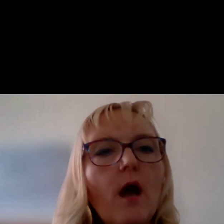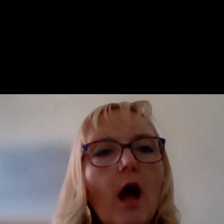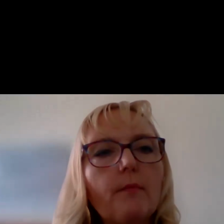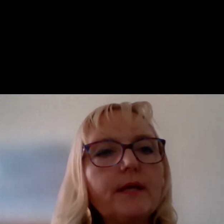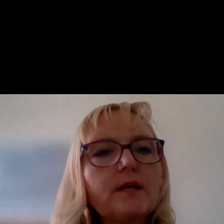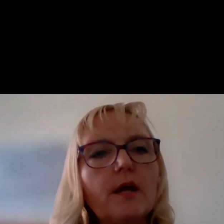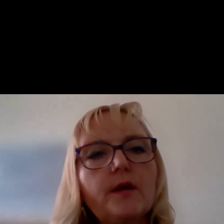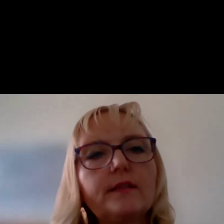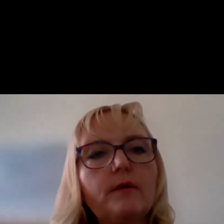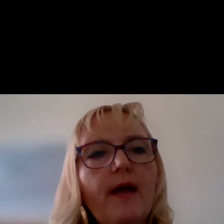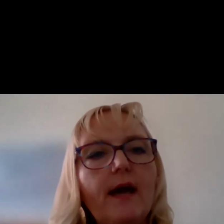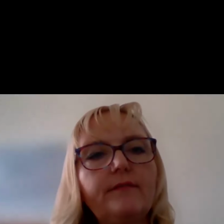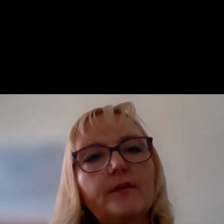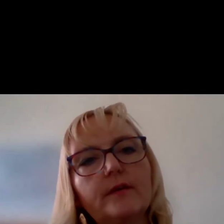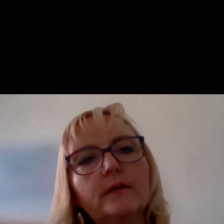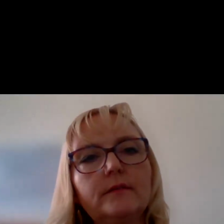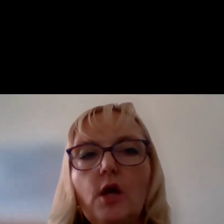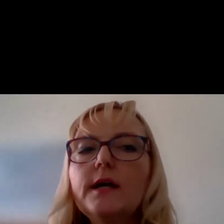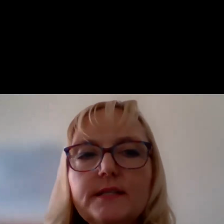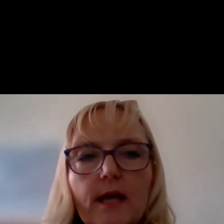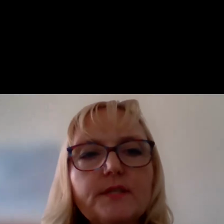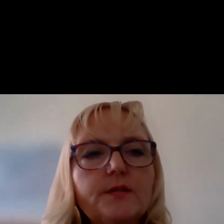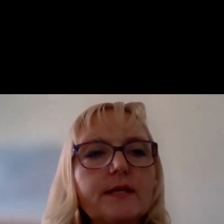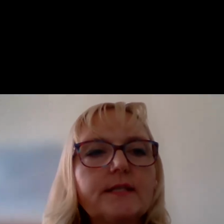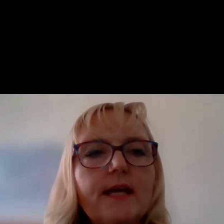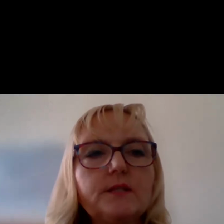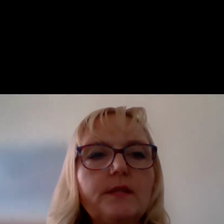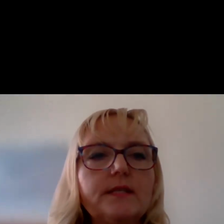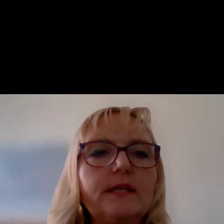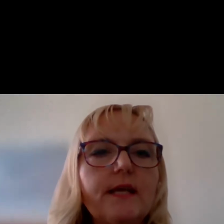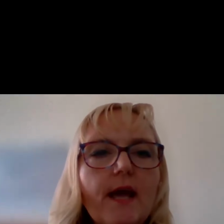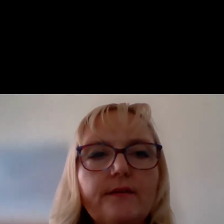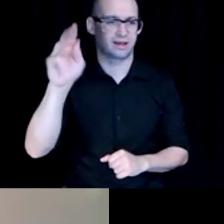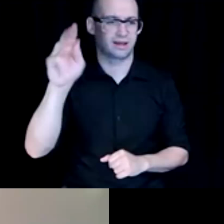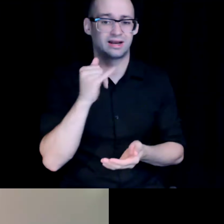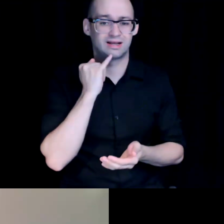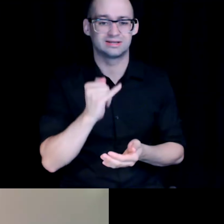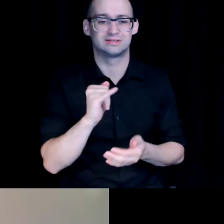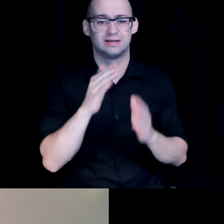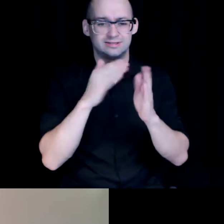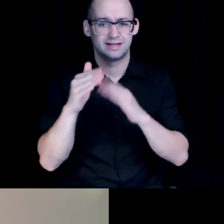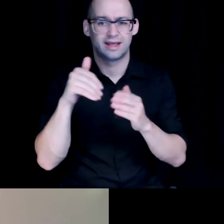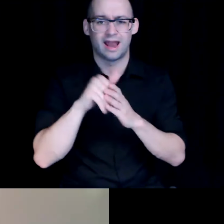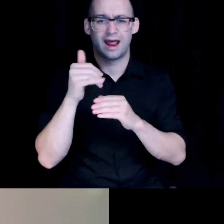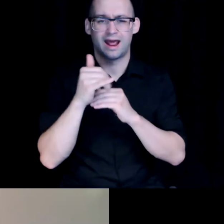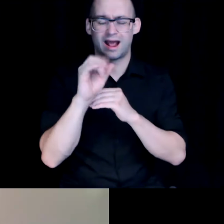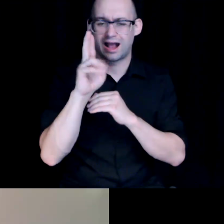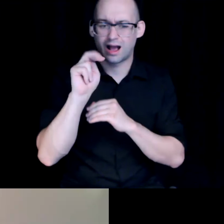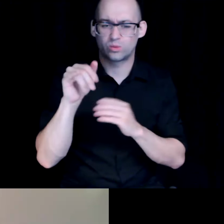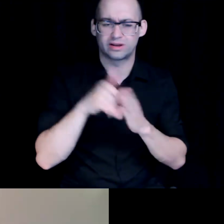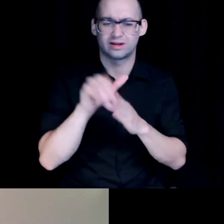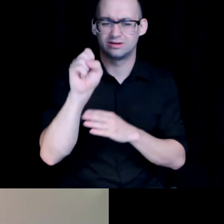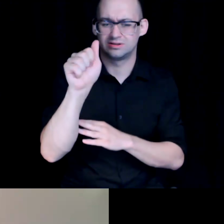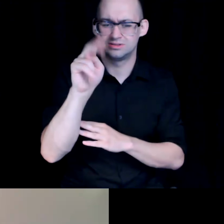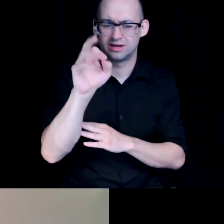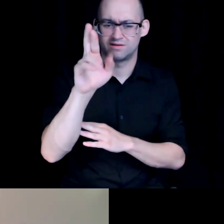now. Our biggest contract that we've had for the longest time, since 2010, is with the City and County of San Francisco, working on their